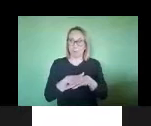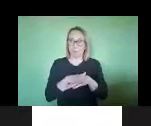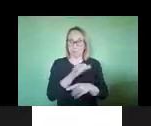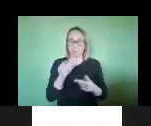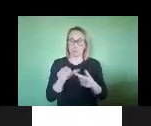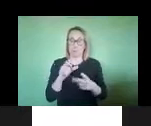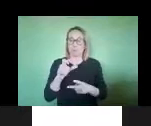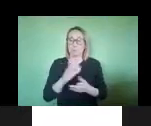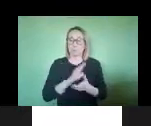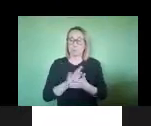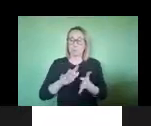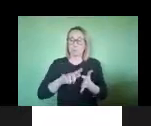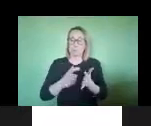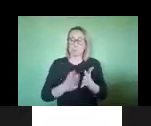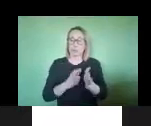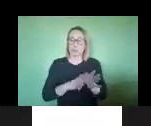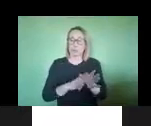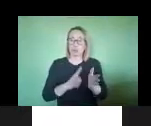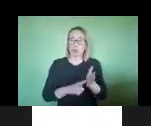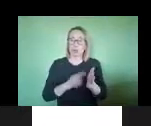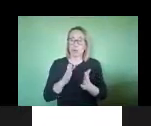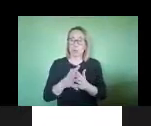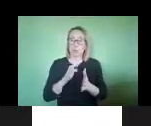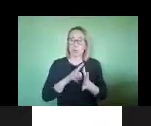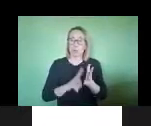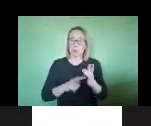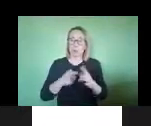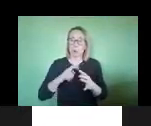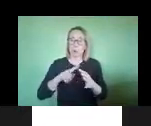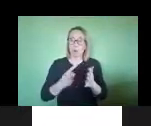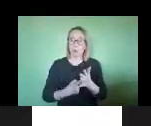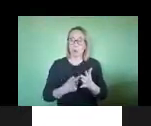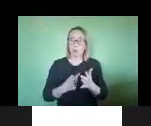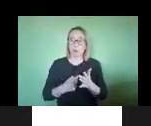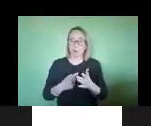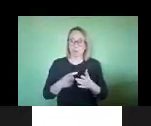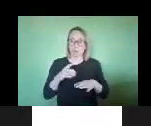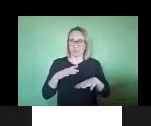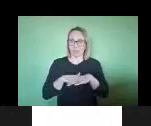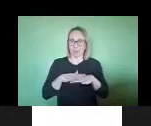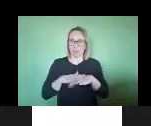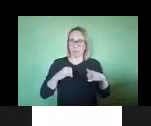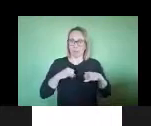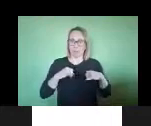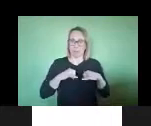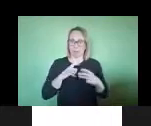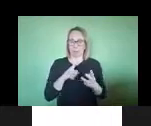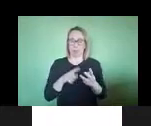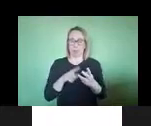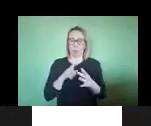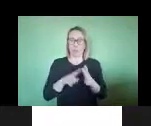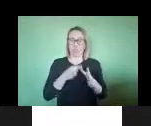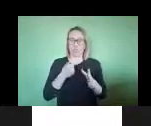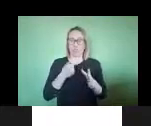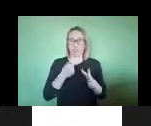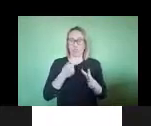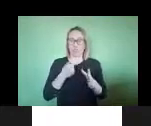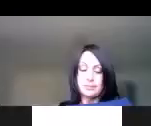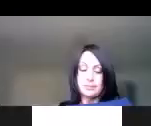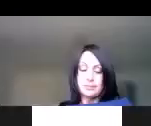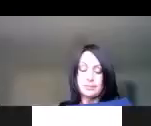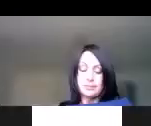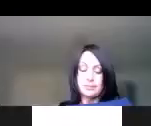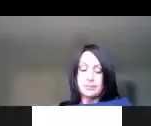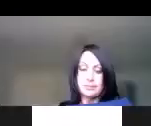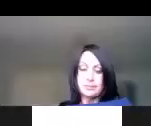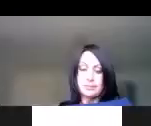Cheryl Walker, who's our Network Manager in Glasgow and East Renfrewshire. We have Jan, who's our Community Living Worker in Shotts.